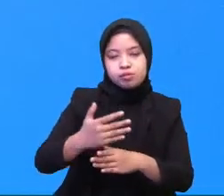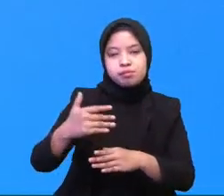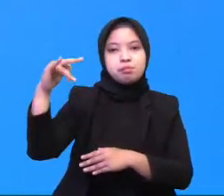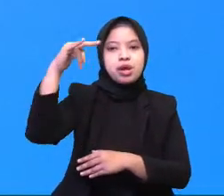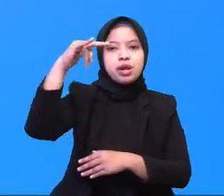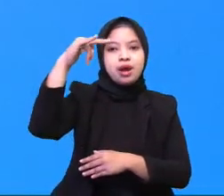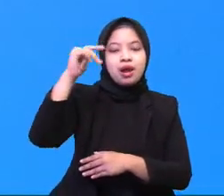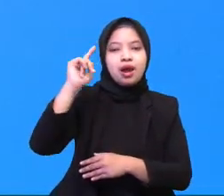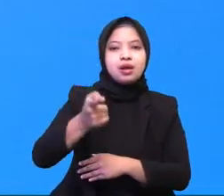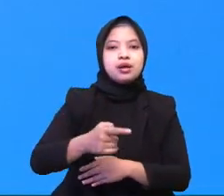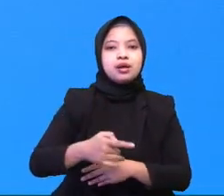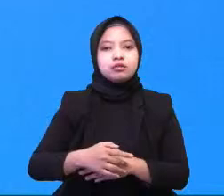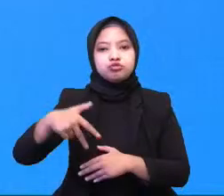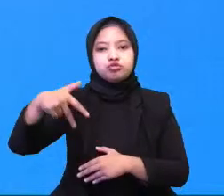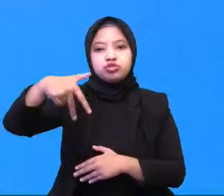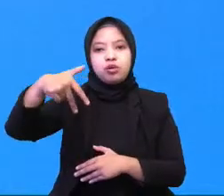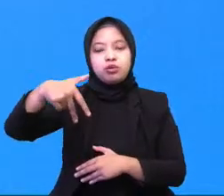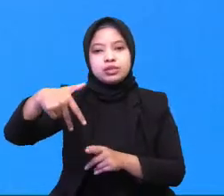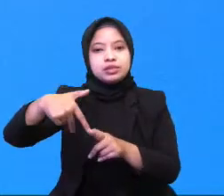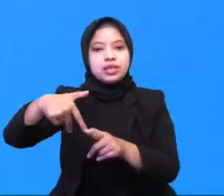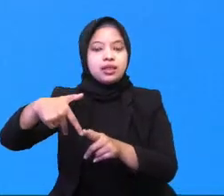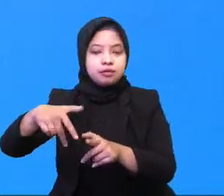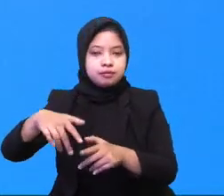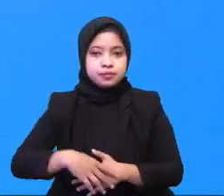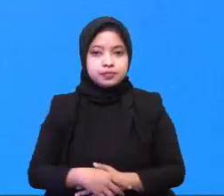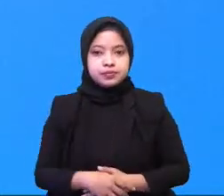Samratulangi, North Sulawesi,